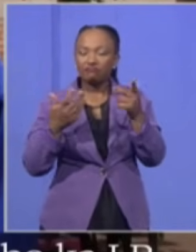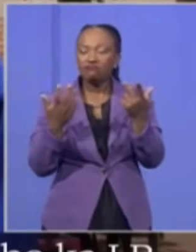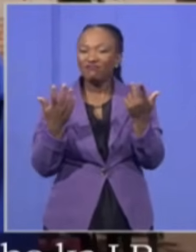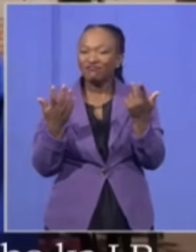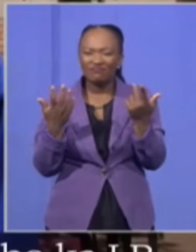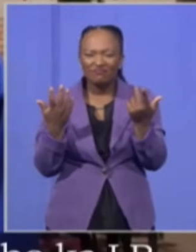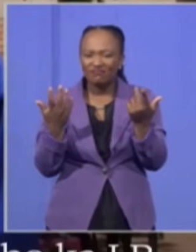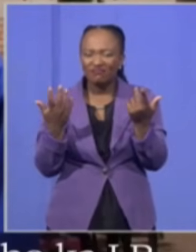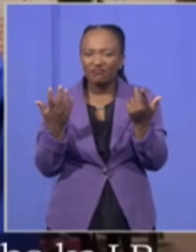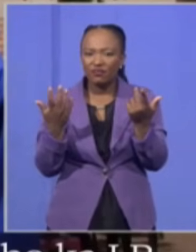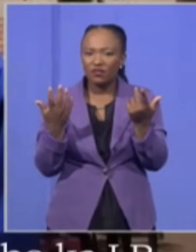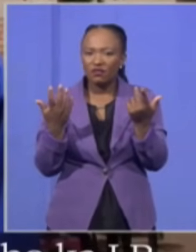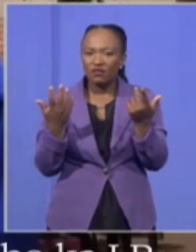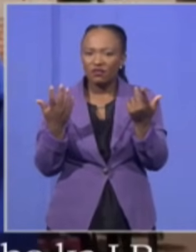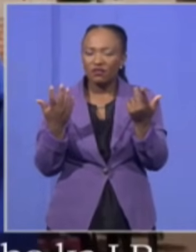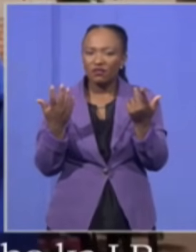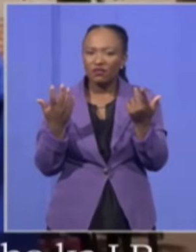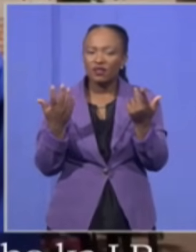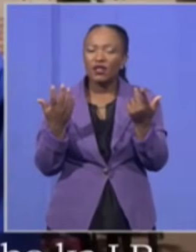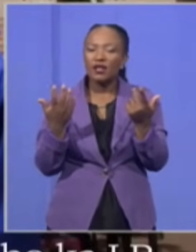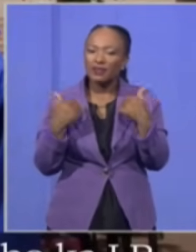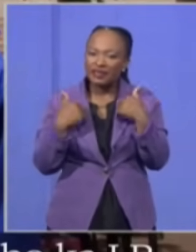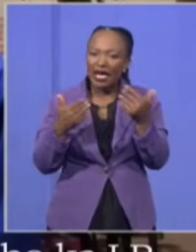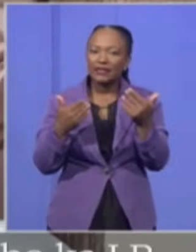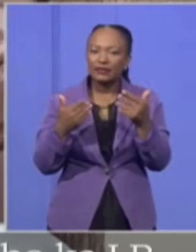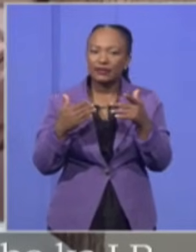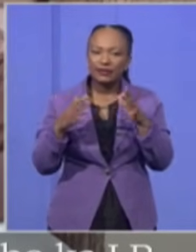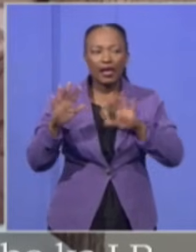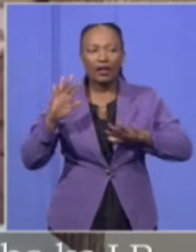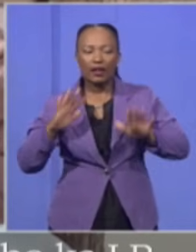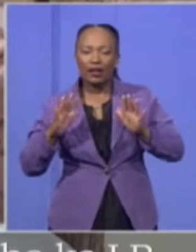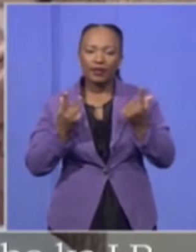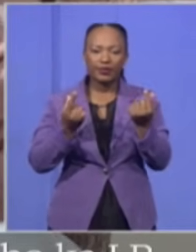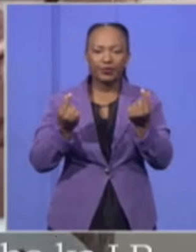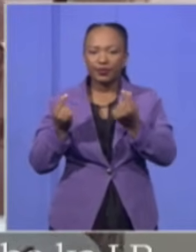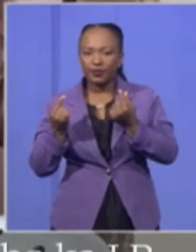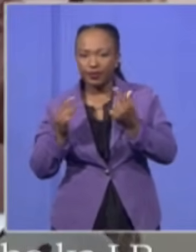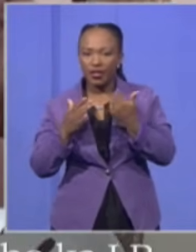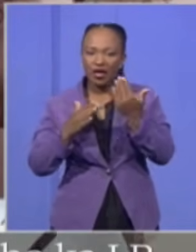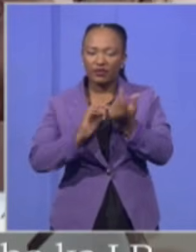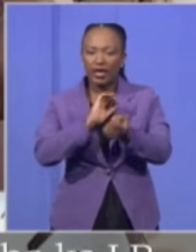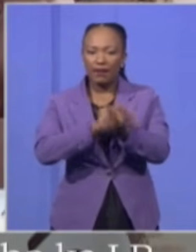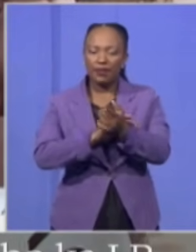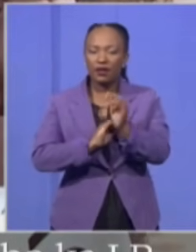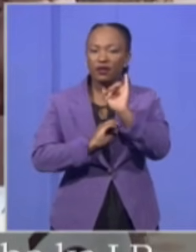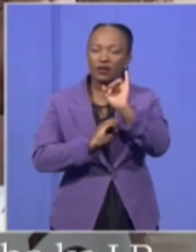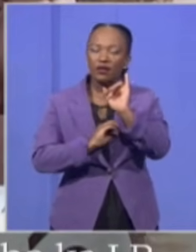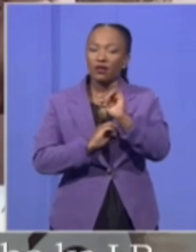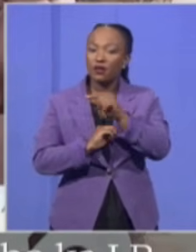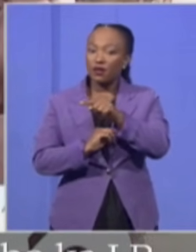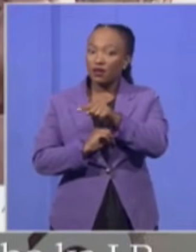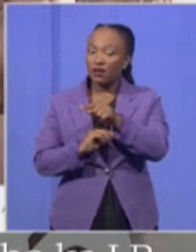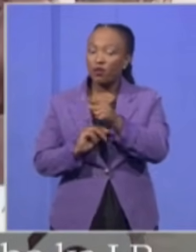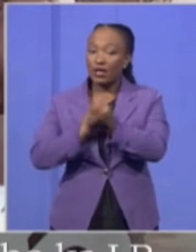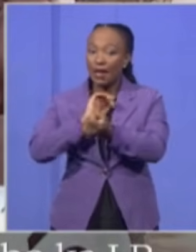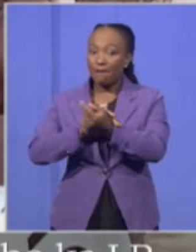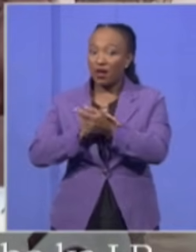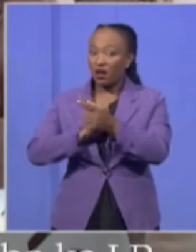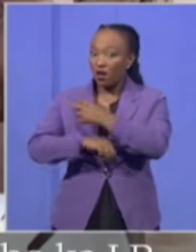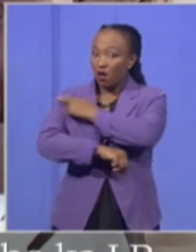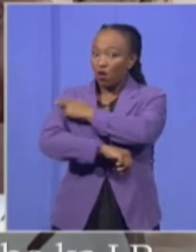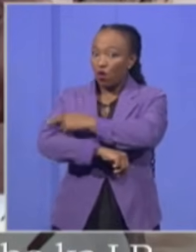tsona ba thoma go kuka dikouso ge šetše kotsi e tlhagile. Moetapele wa badudi o re tiragalo ye ya bookelong bja Philadelphia le